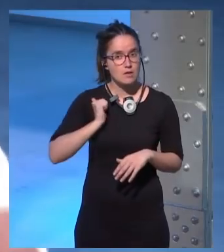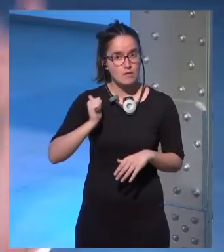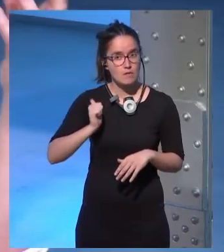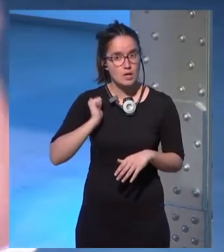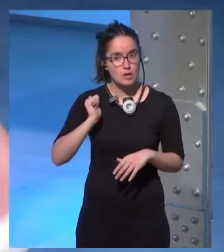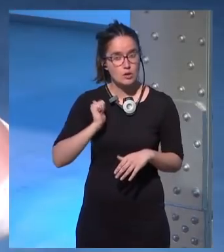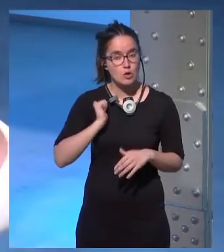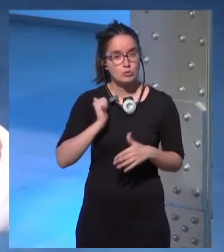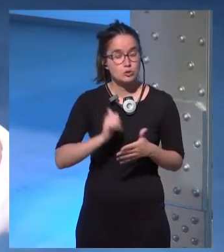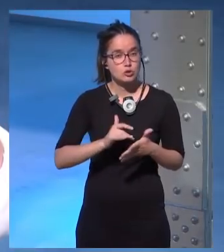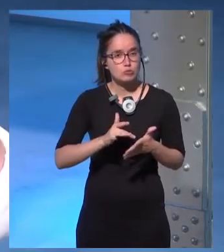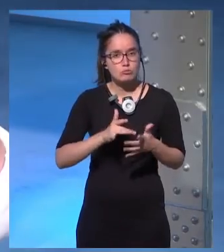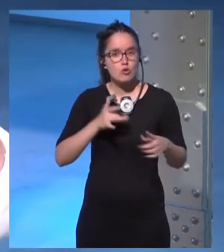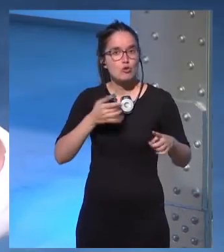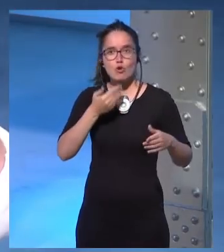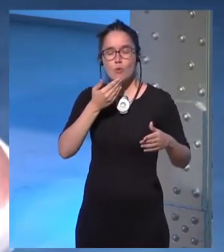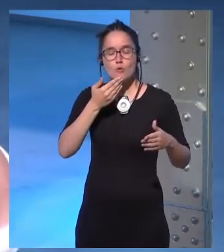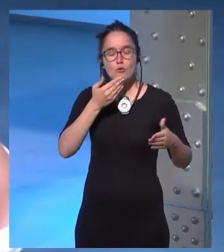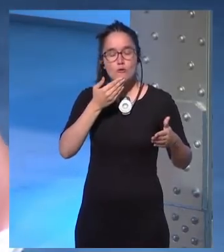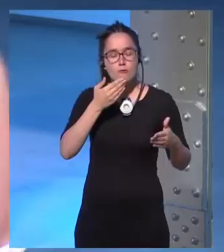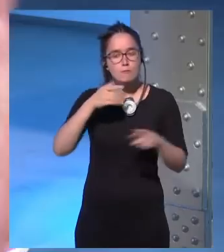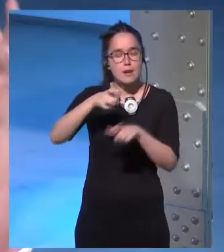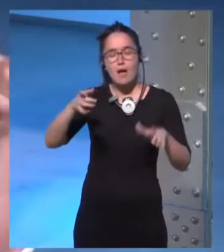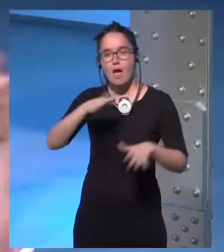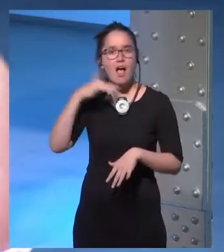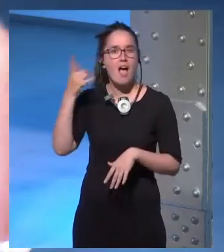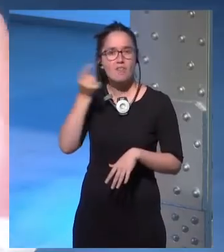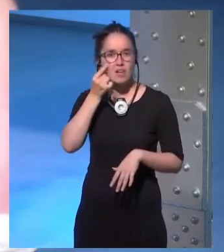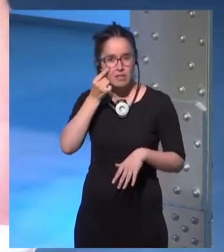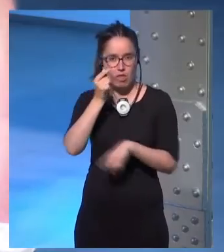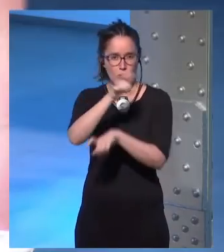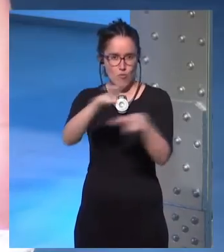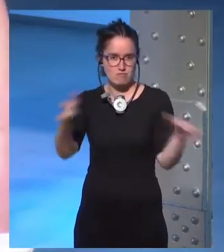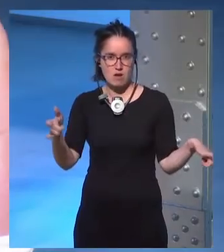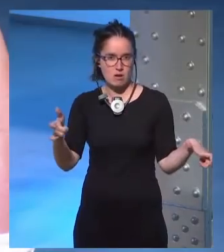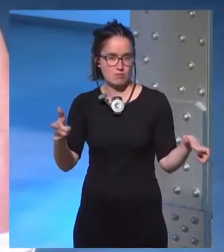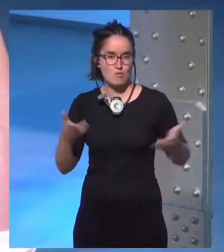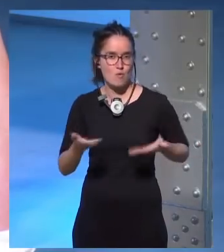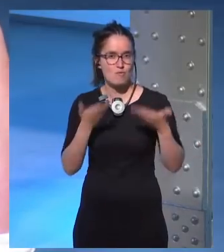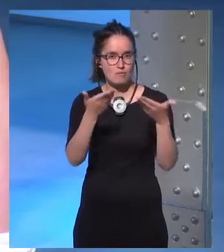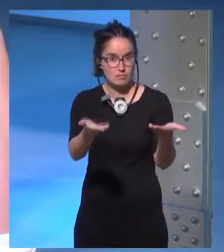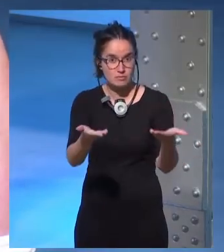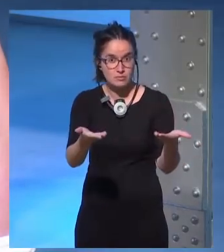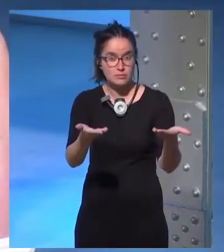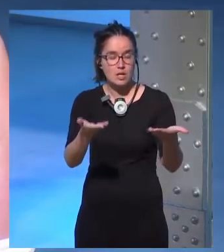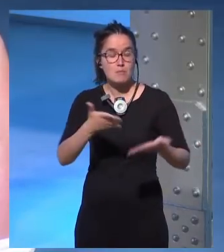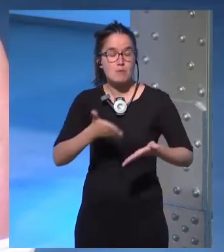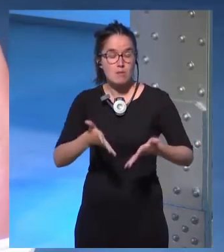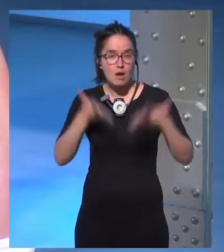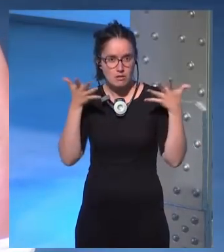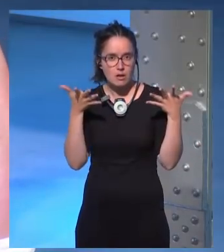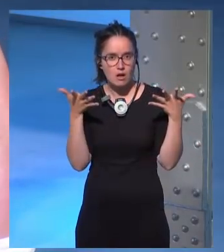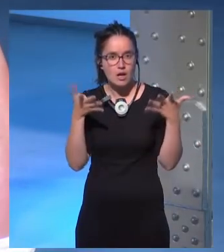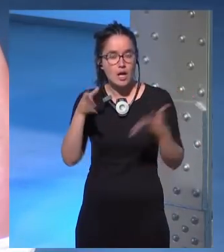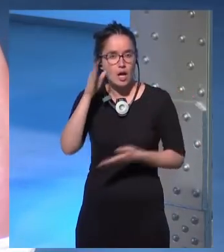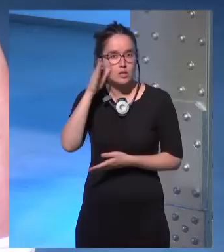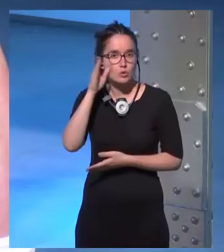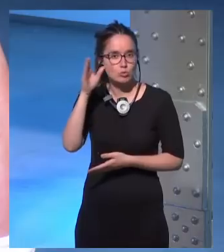of those stories. It's great. I was so happy to actually be listening to people in the airport talking about